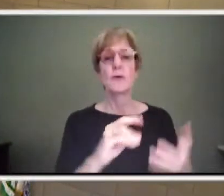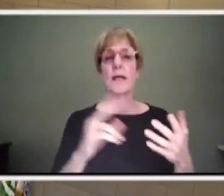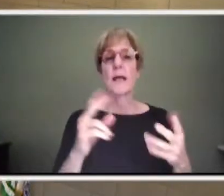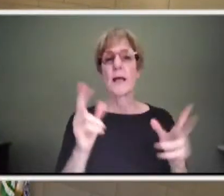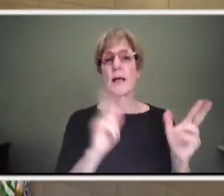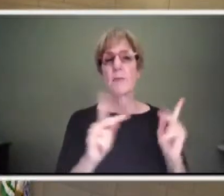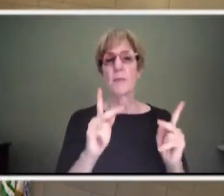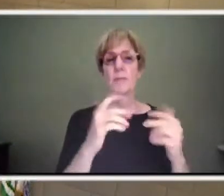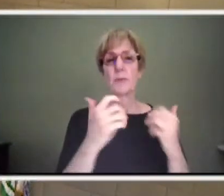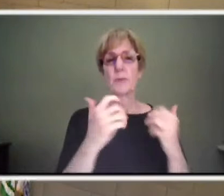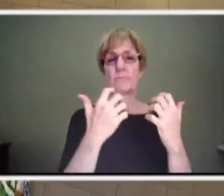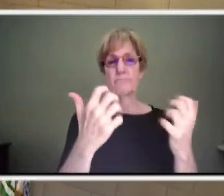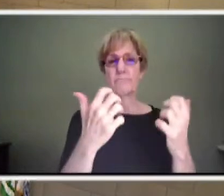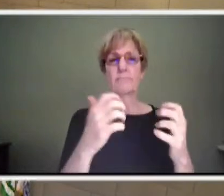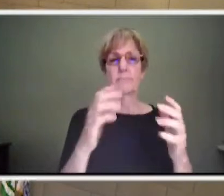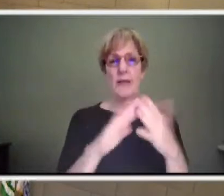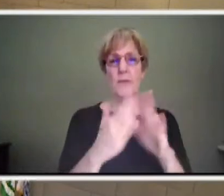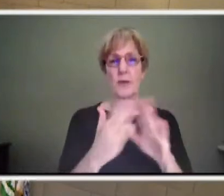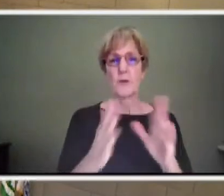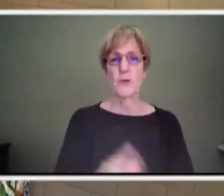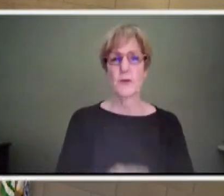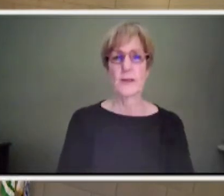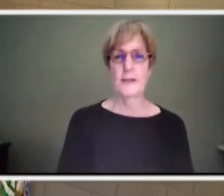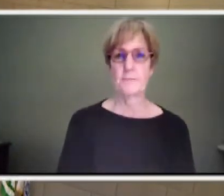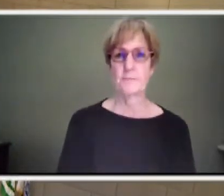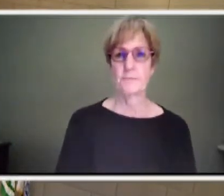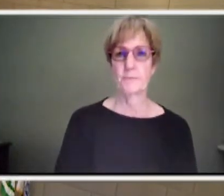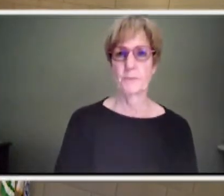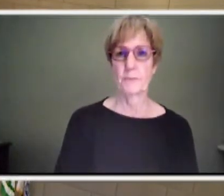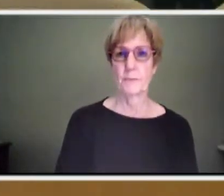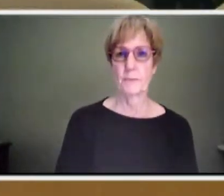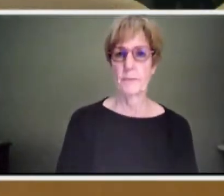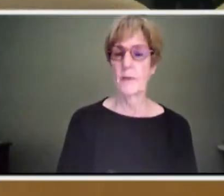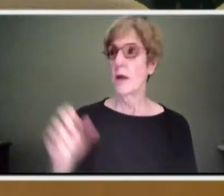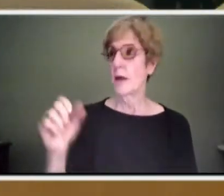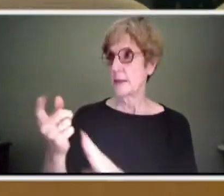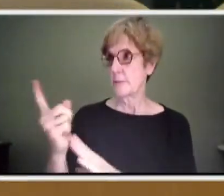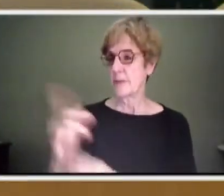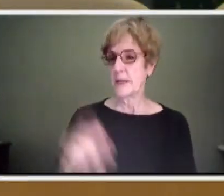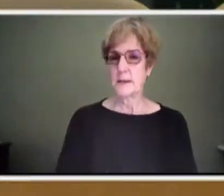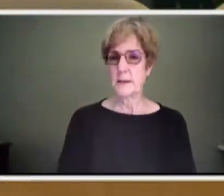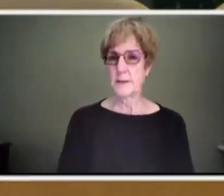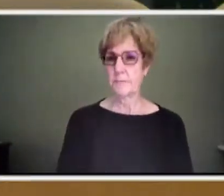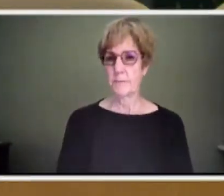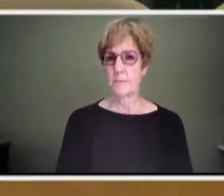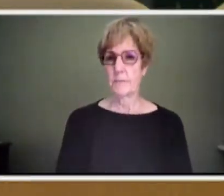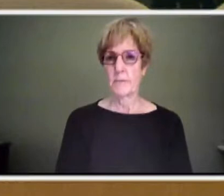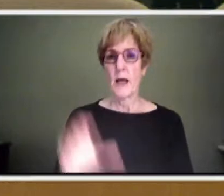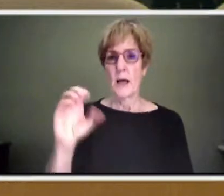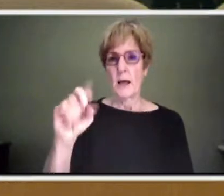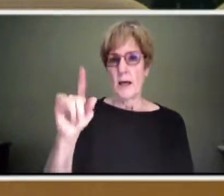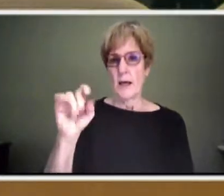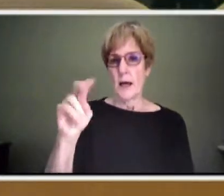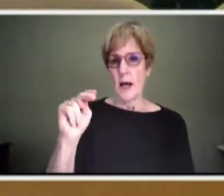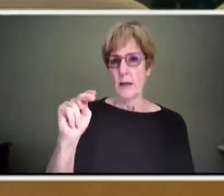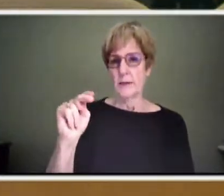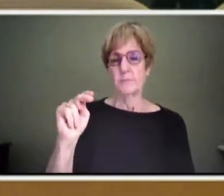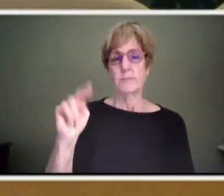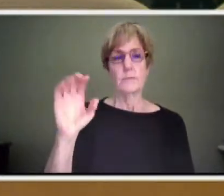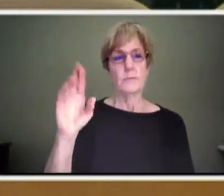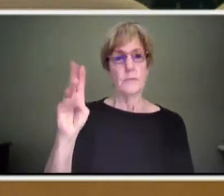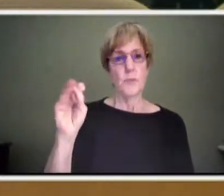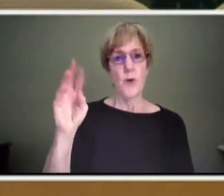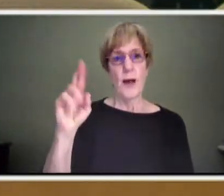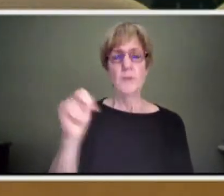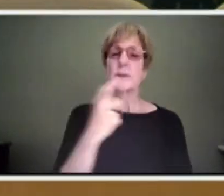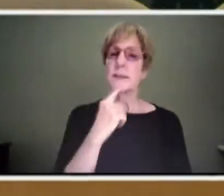you. Thank you very much. Ms. Brown, you have 10 minutes. Mayor Pro Tem Colin Brown on behalf of the petitioner. And to reiterate it,